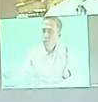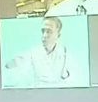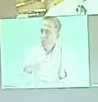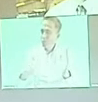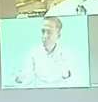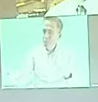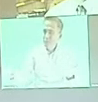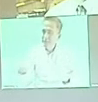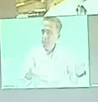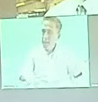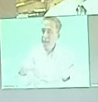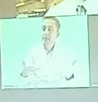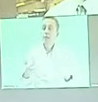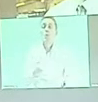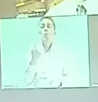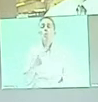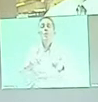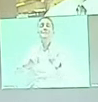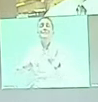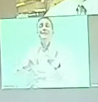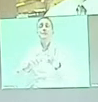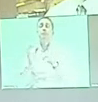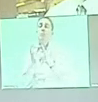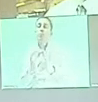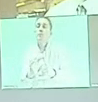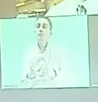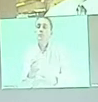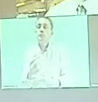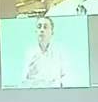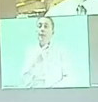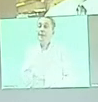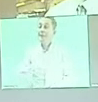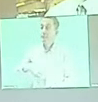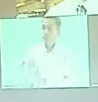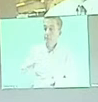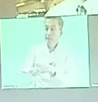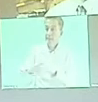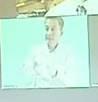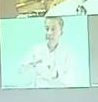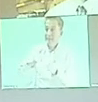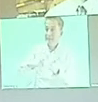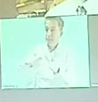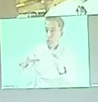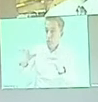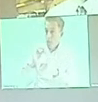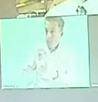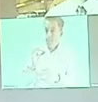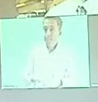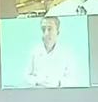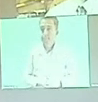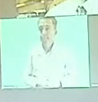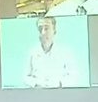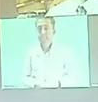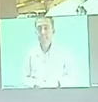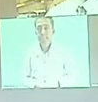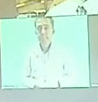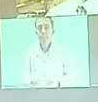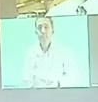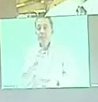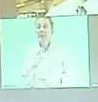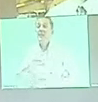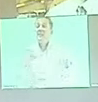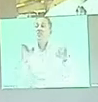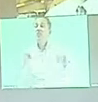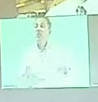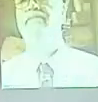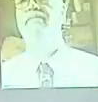do we have a seconder for that? Councillor Hislop? Chair, I've sat here today and I